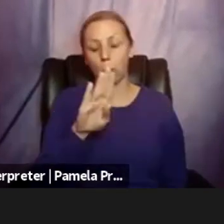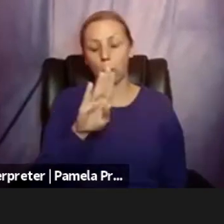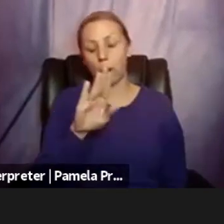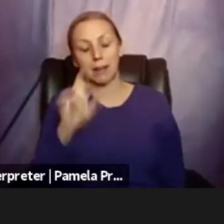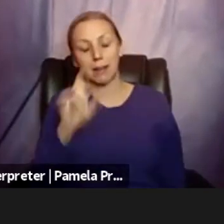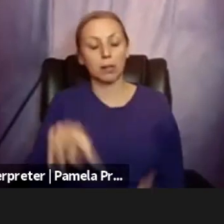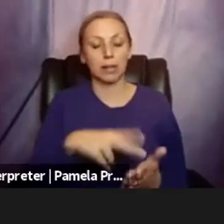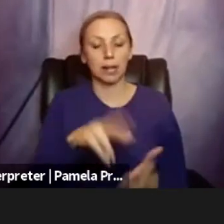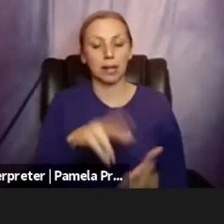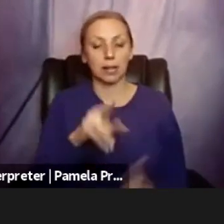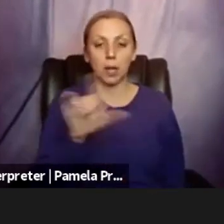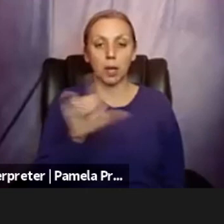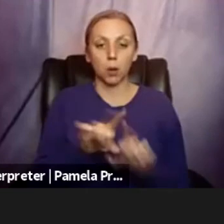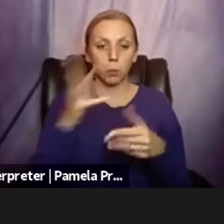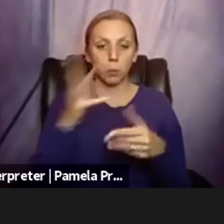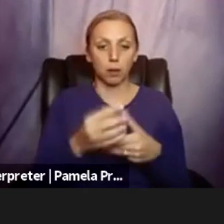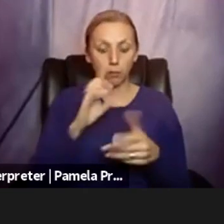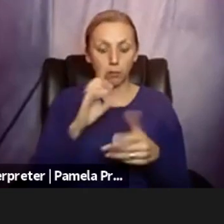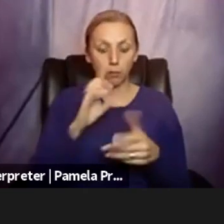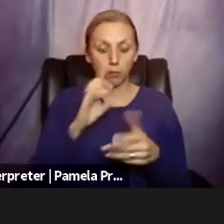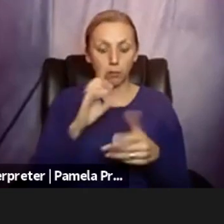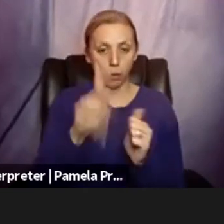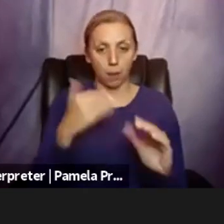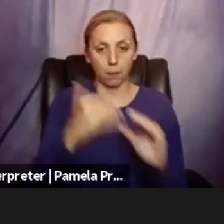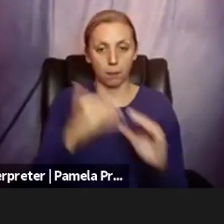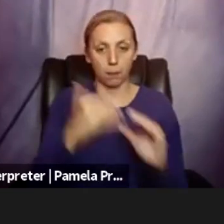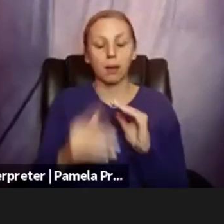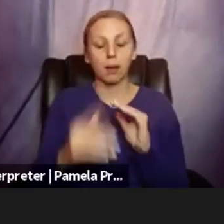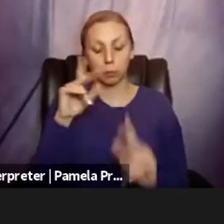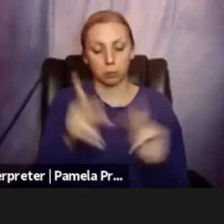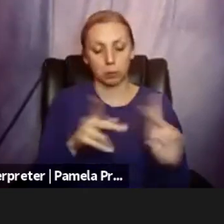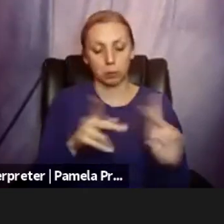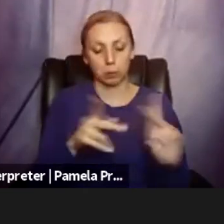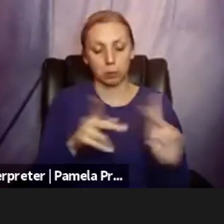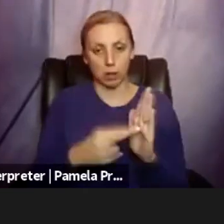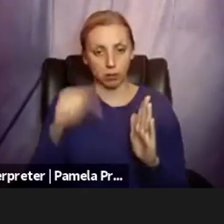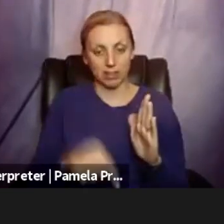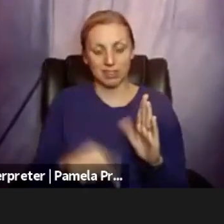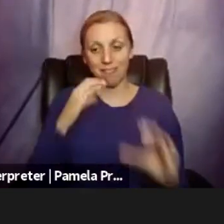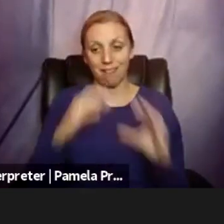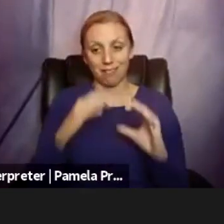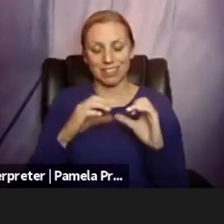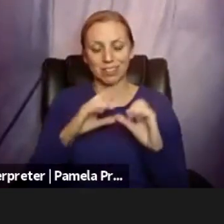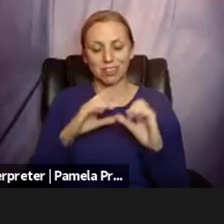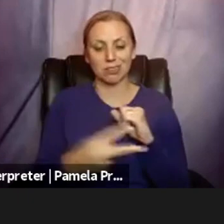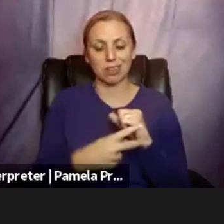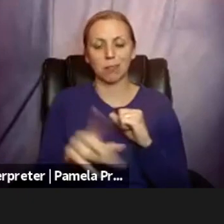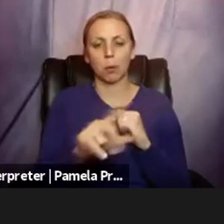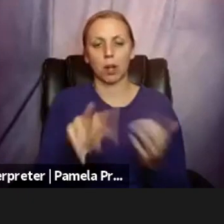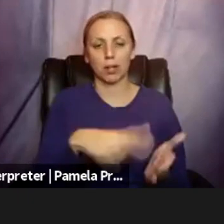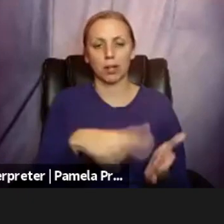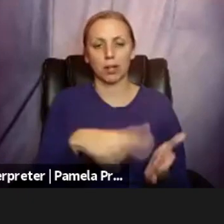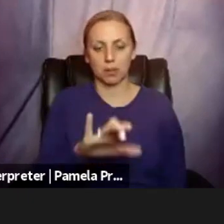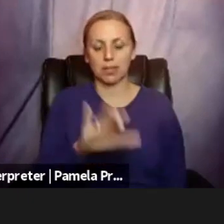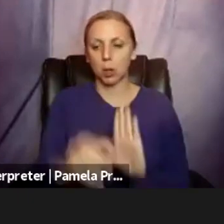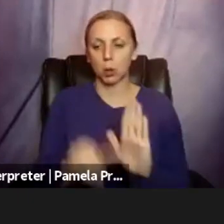be included in our follow-up email to registrants. This conversation will be saved on Dance NYC's YouTube channel for